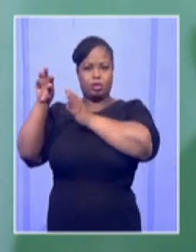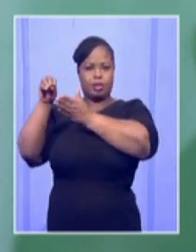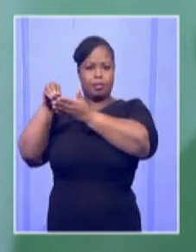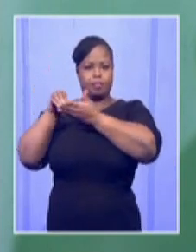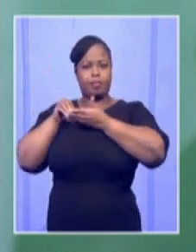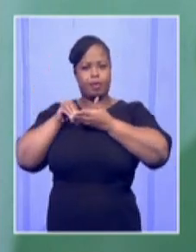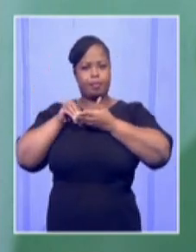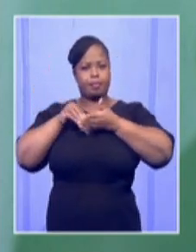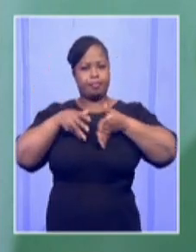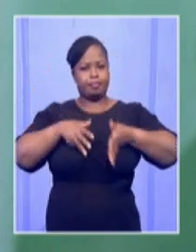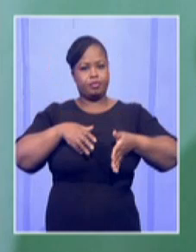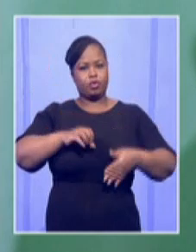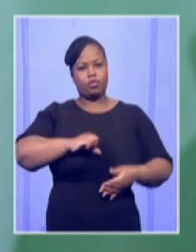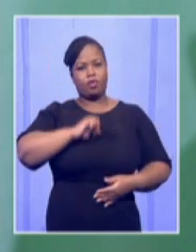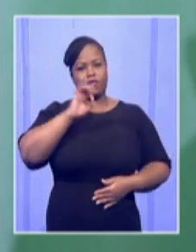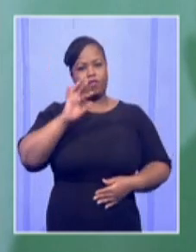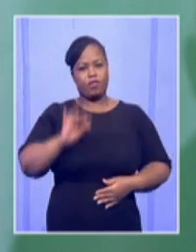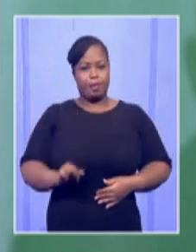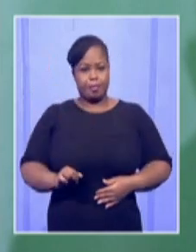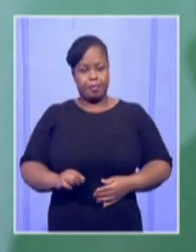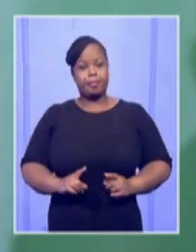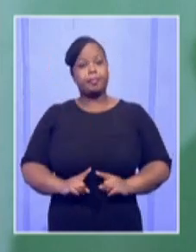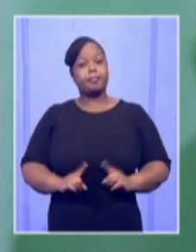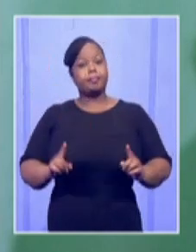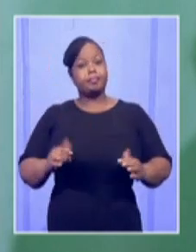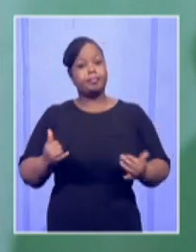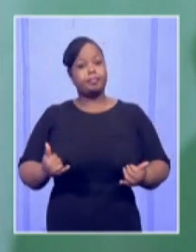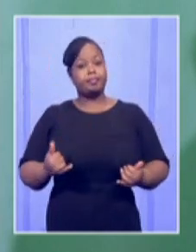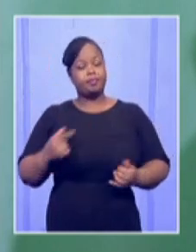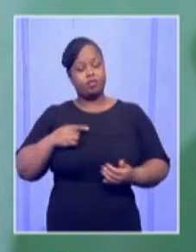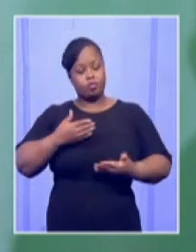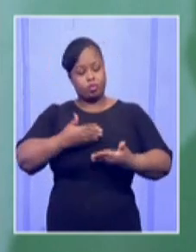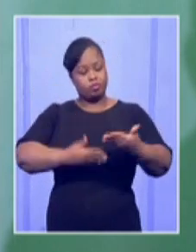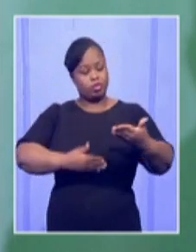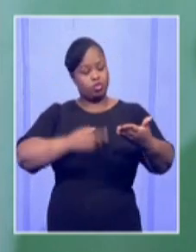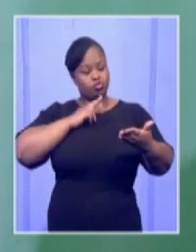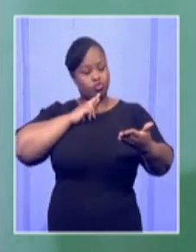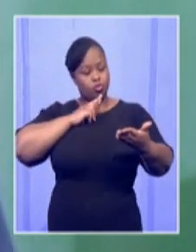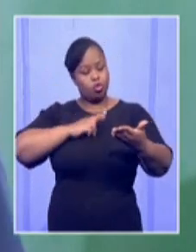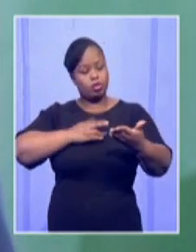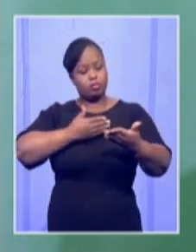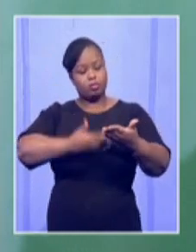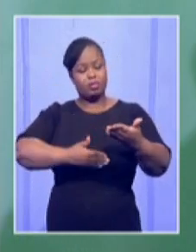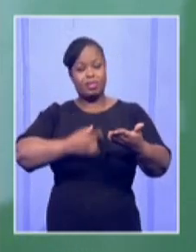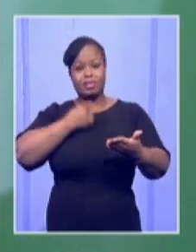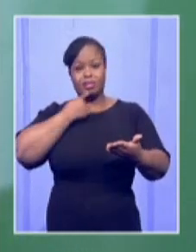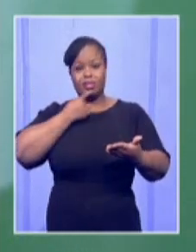that what needs to be looked at, according to this report, is an issue of